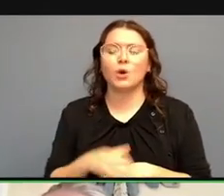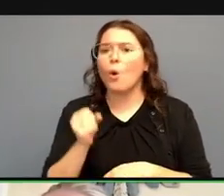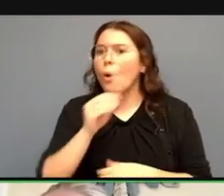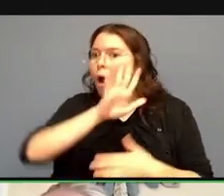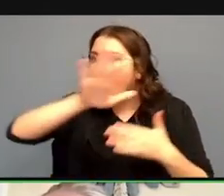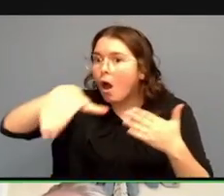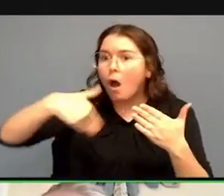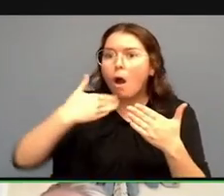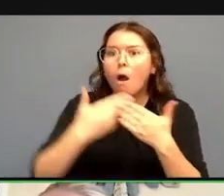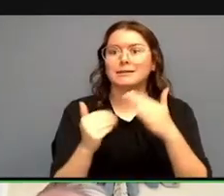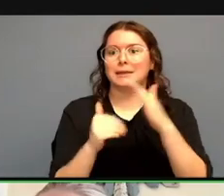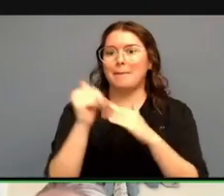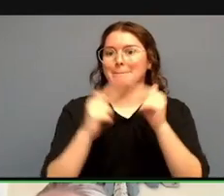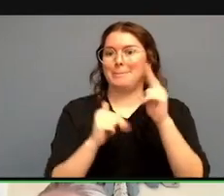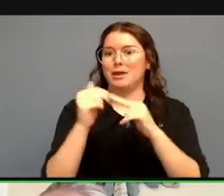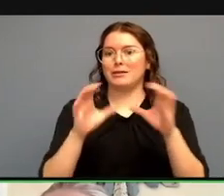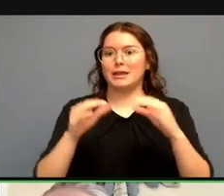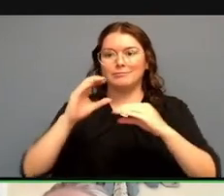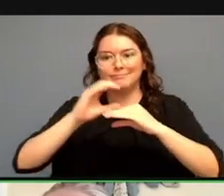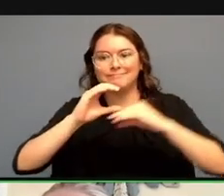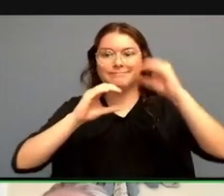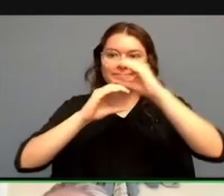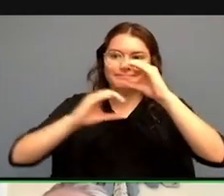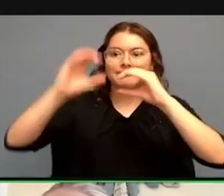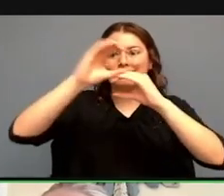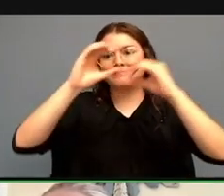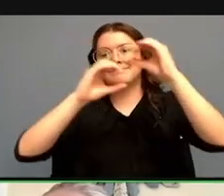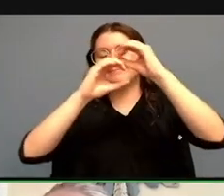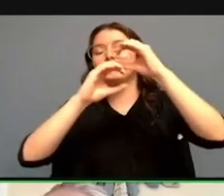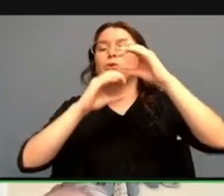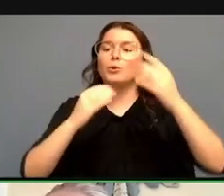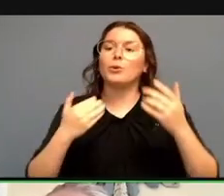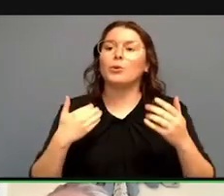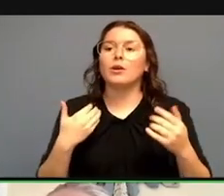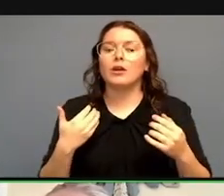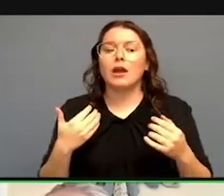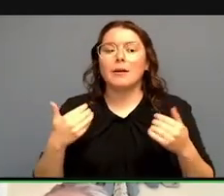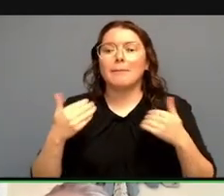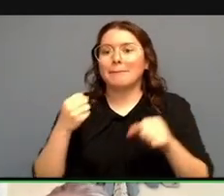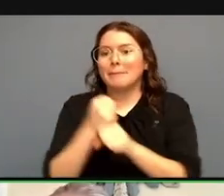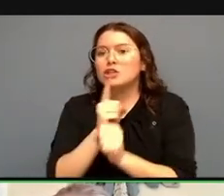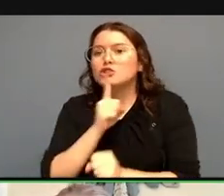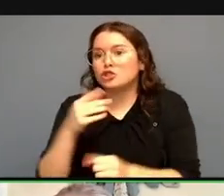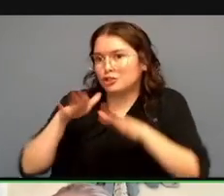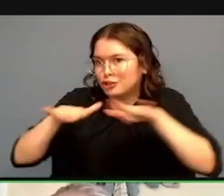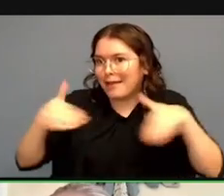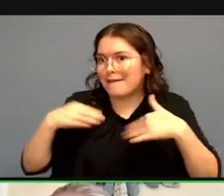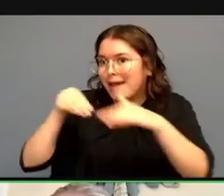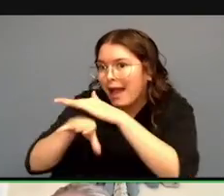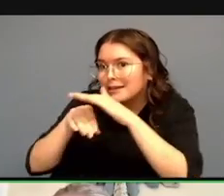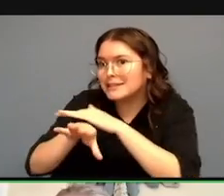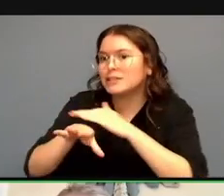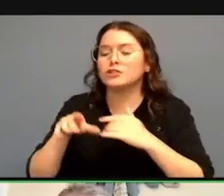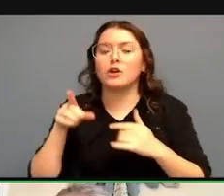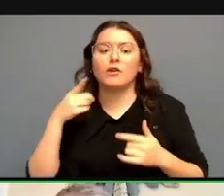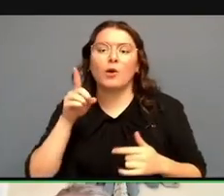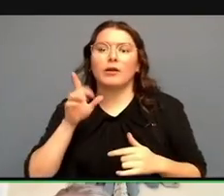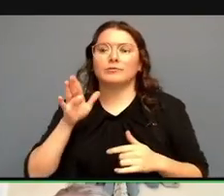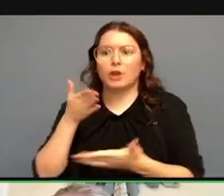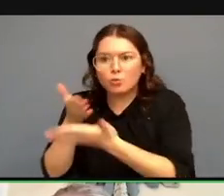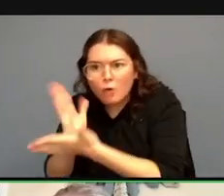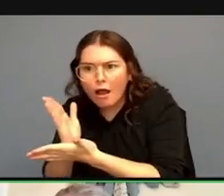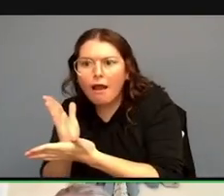the building blocks that we're going to put together to make sure that the child has access to what they're entitled to under